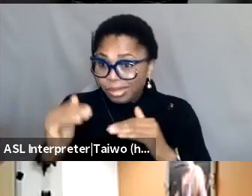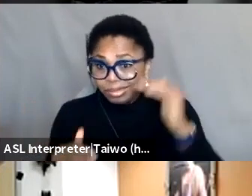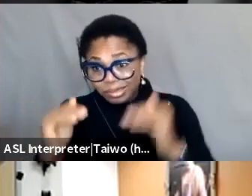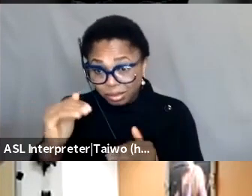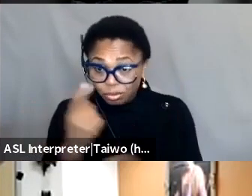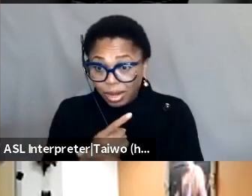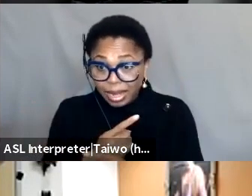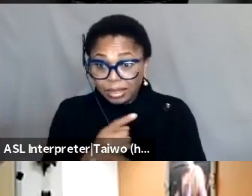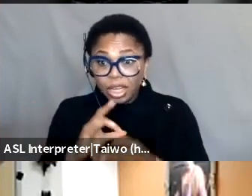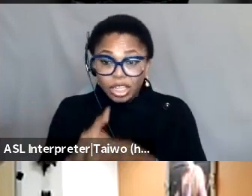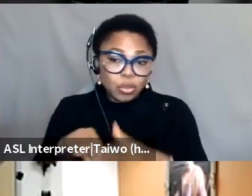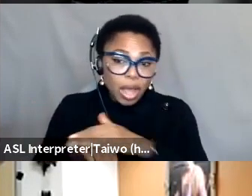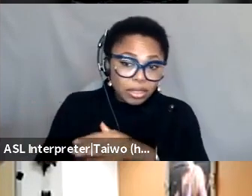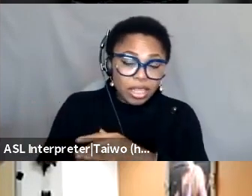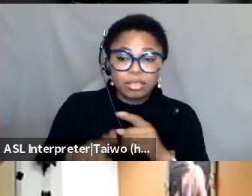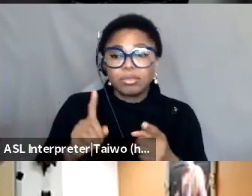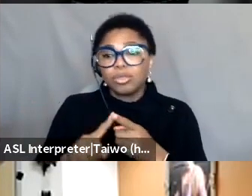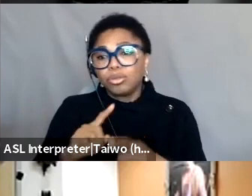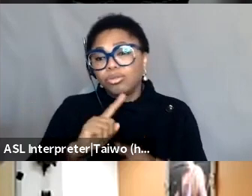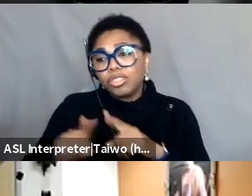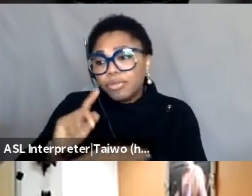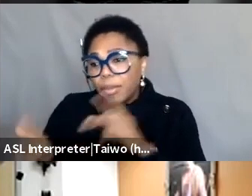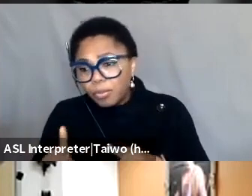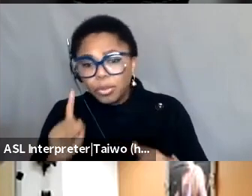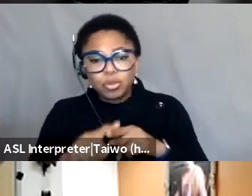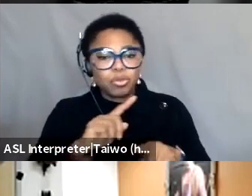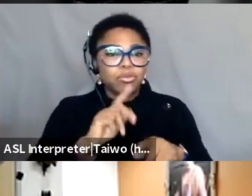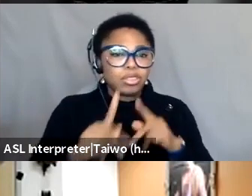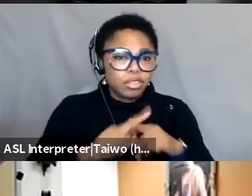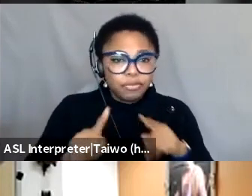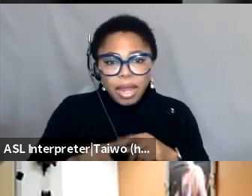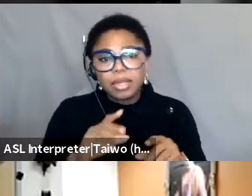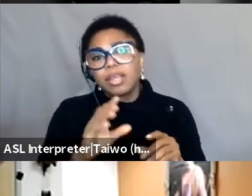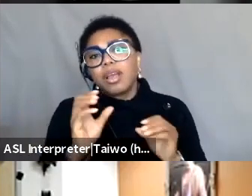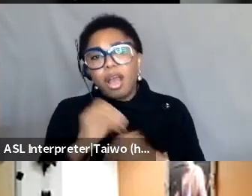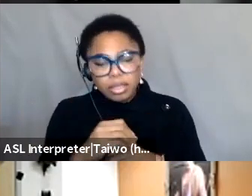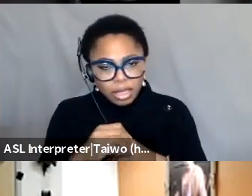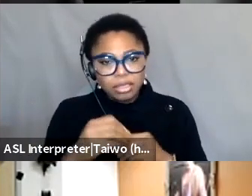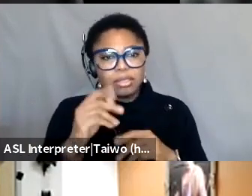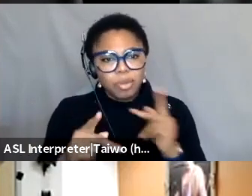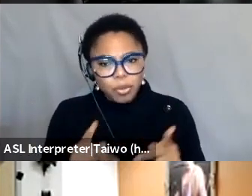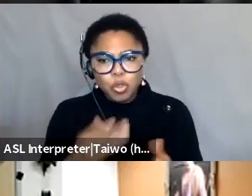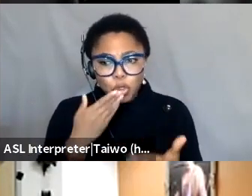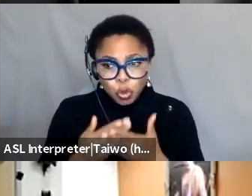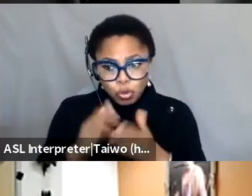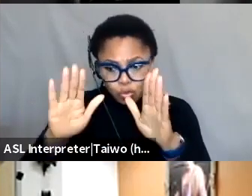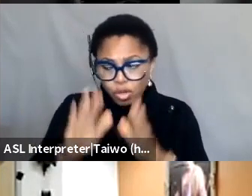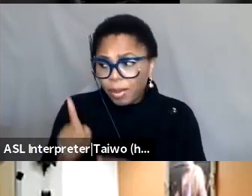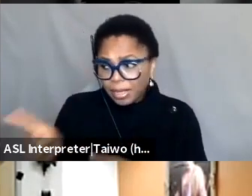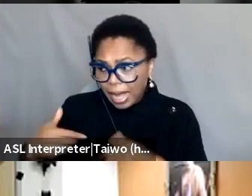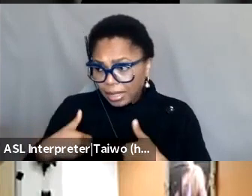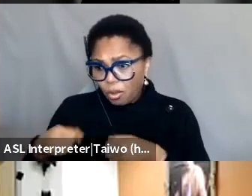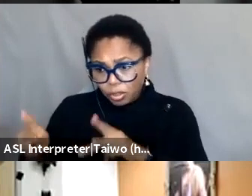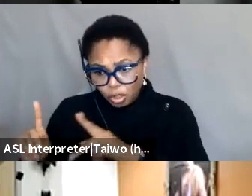of the access that different people have to different folks. And so in many ways, it's great, I think, that Juan had this opportunity at diversity conference, because